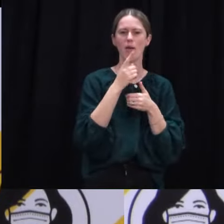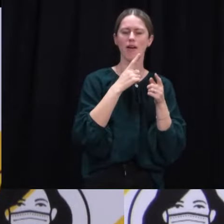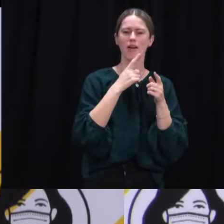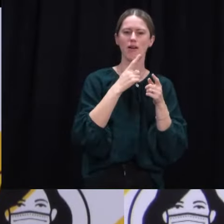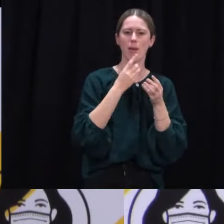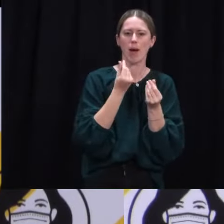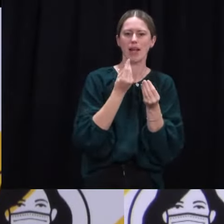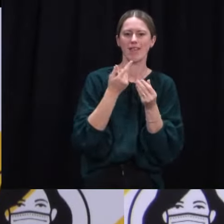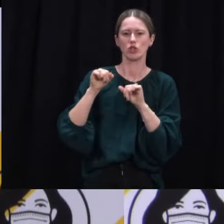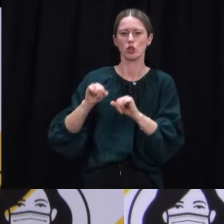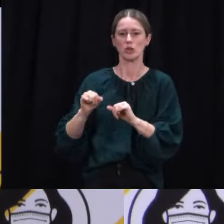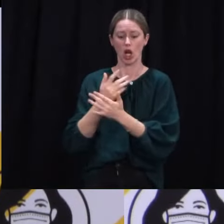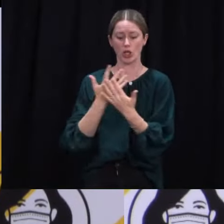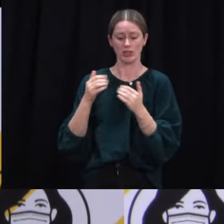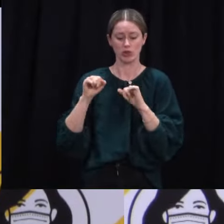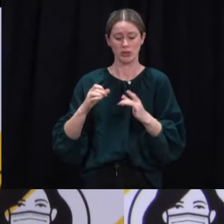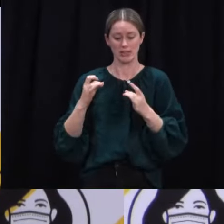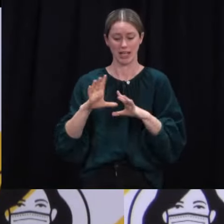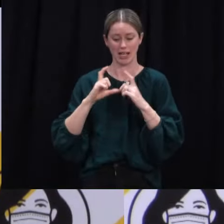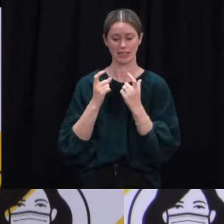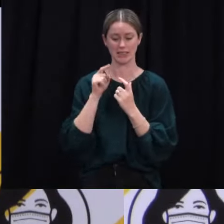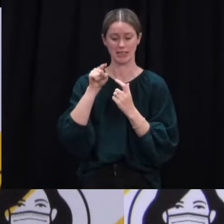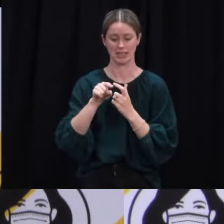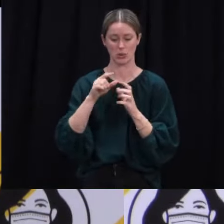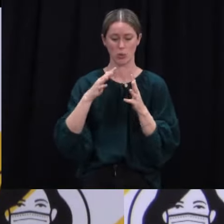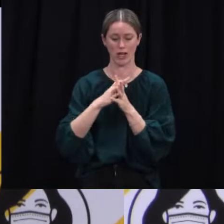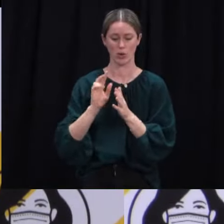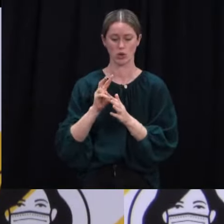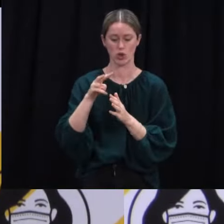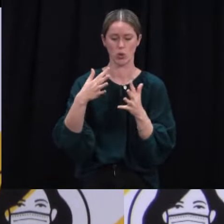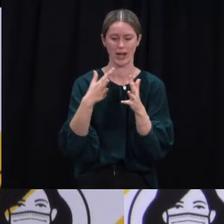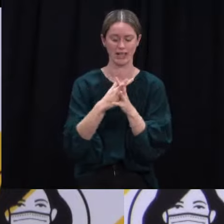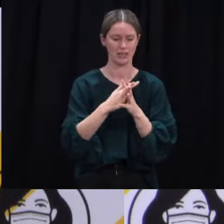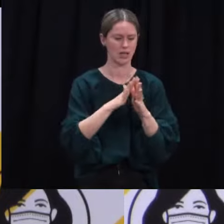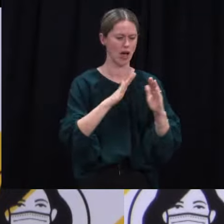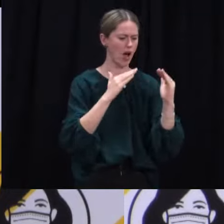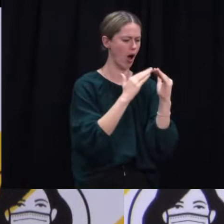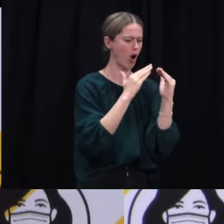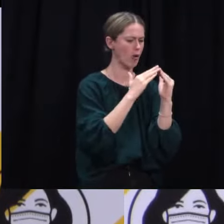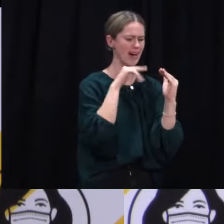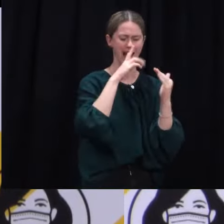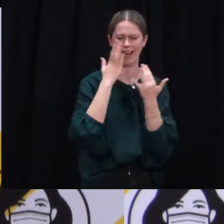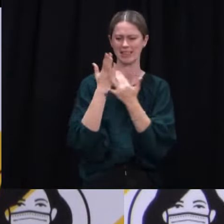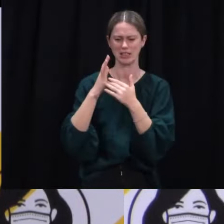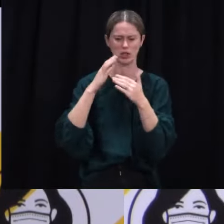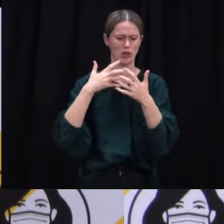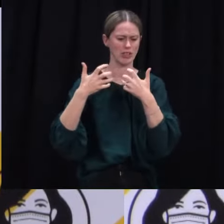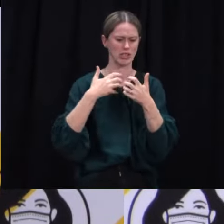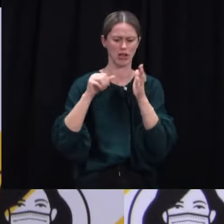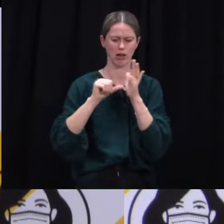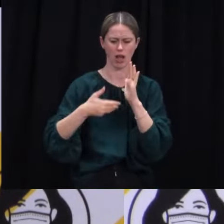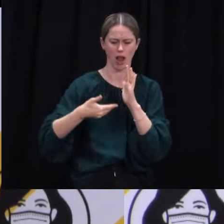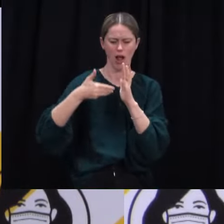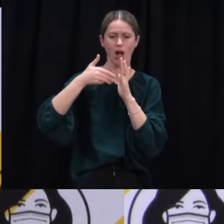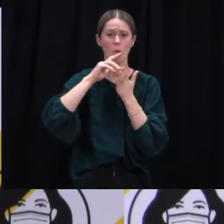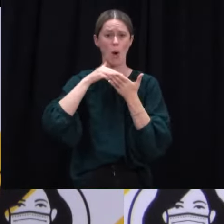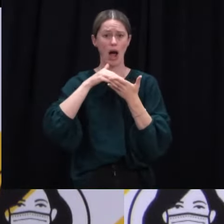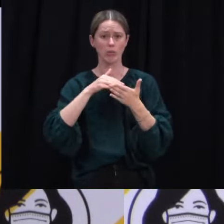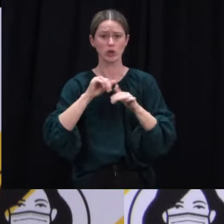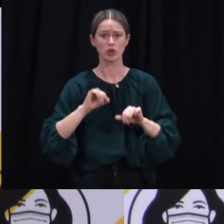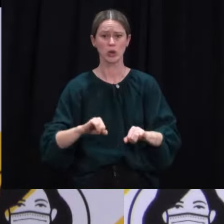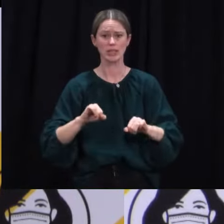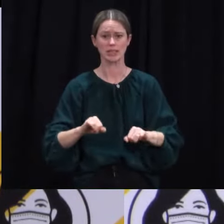starting up classes again the next week or two, and we're having to download software at home that we can't access in university standards, that sort of thing. It would be a real big help. Yeah, so we